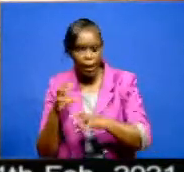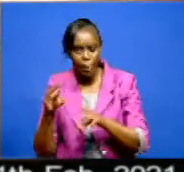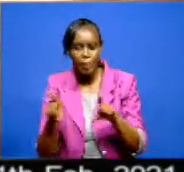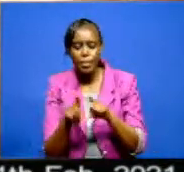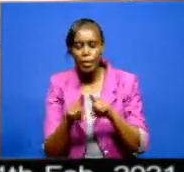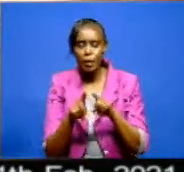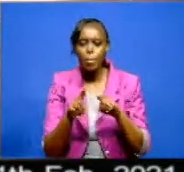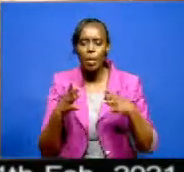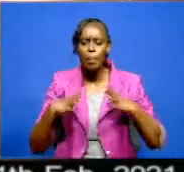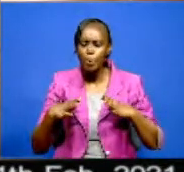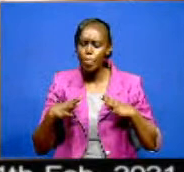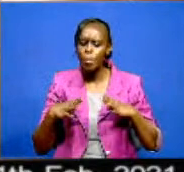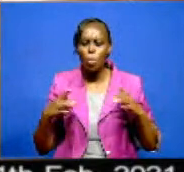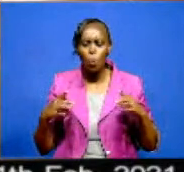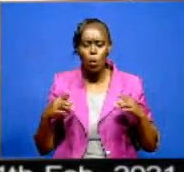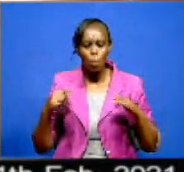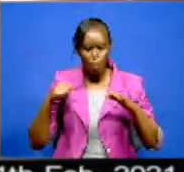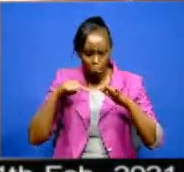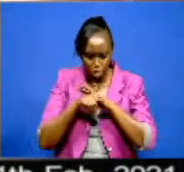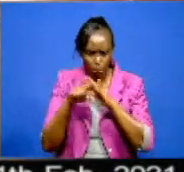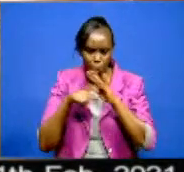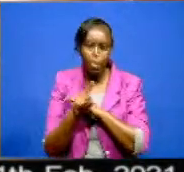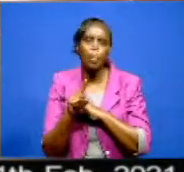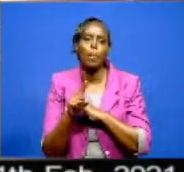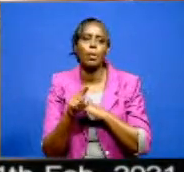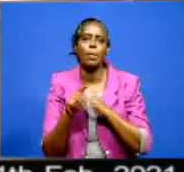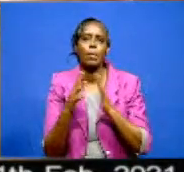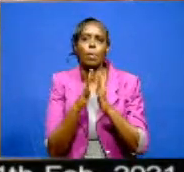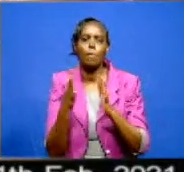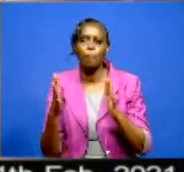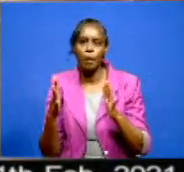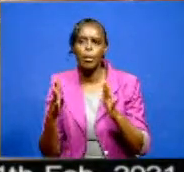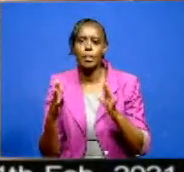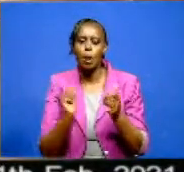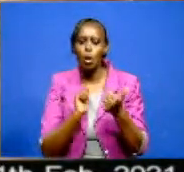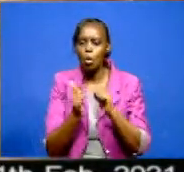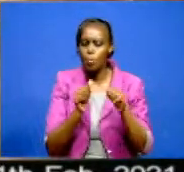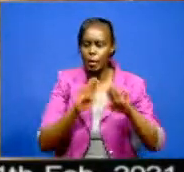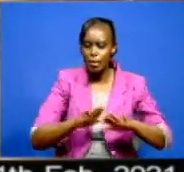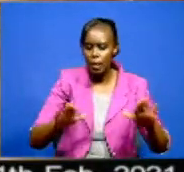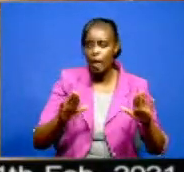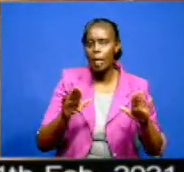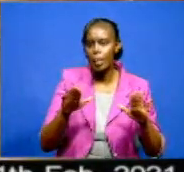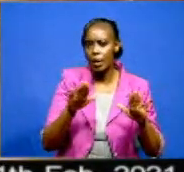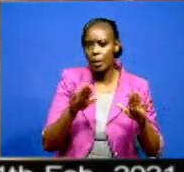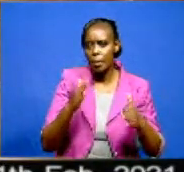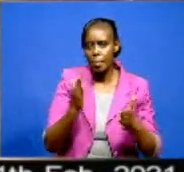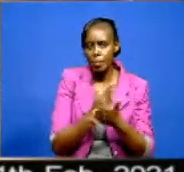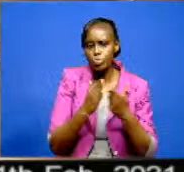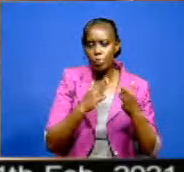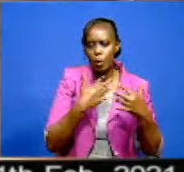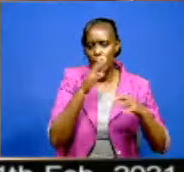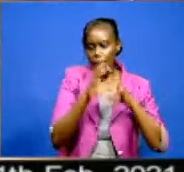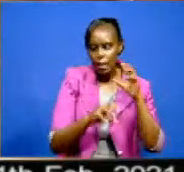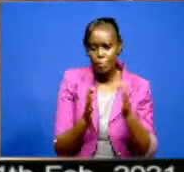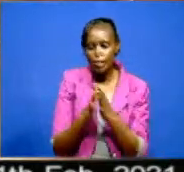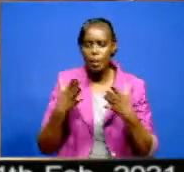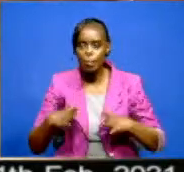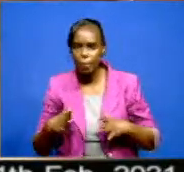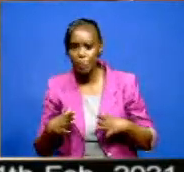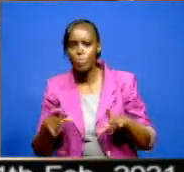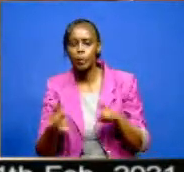to this, Madam Speaker, is the issue of competing land uses and further development in